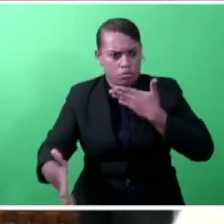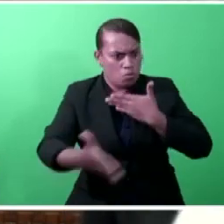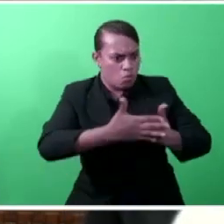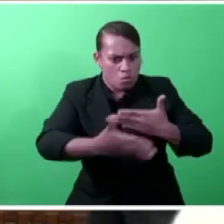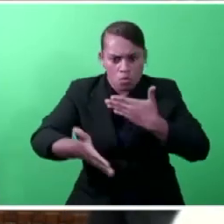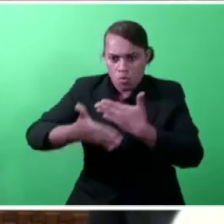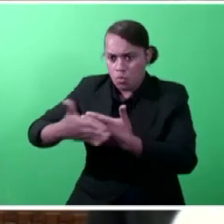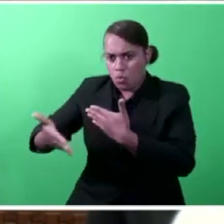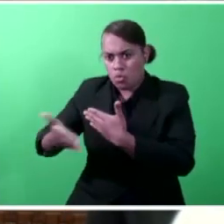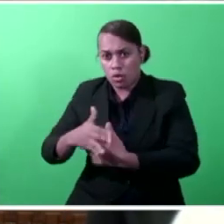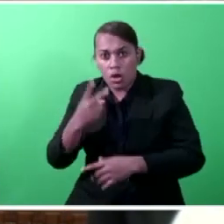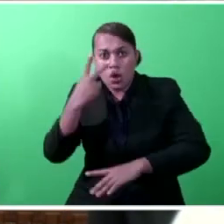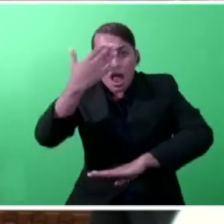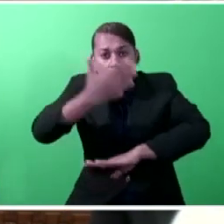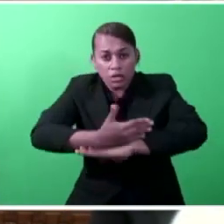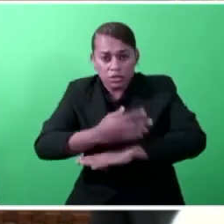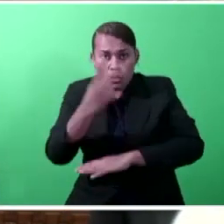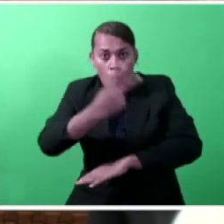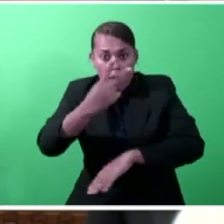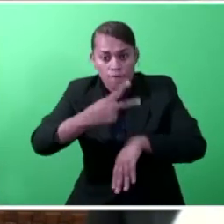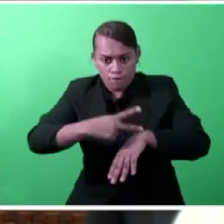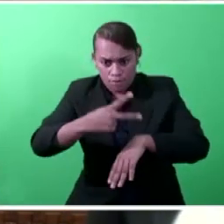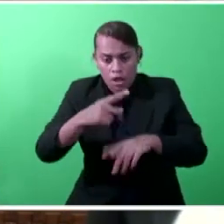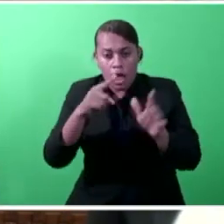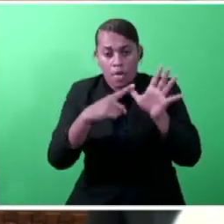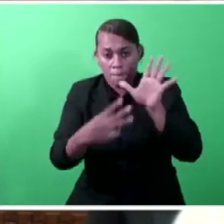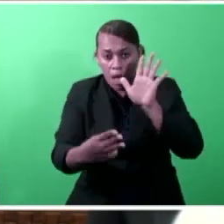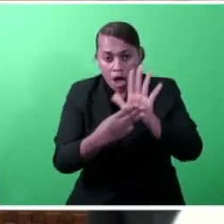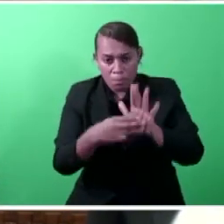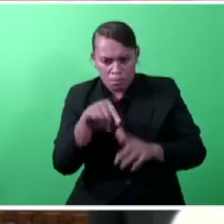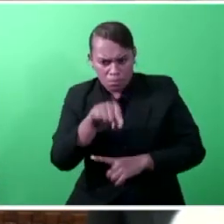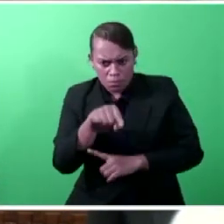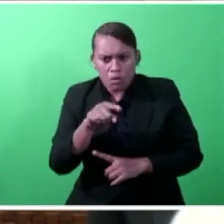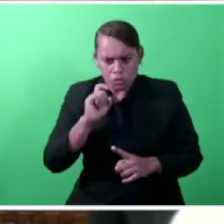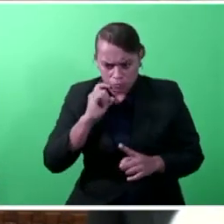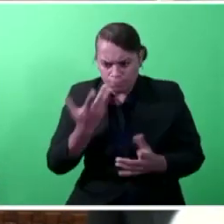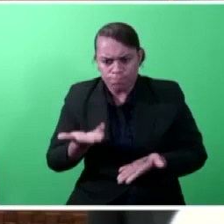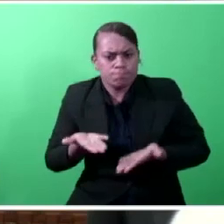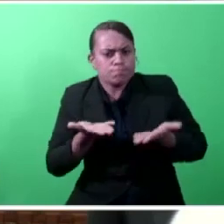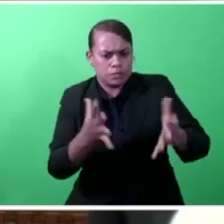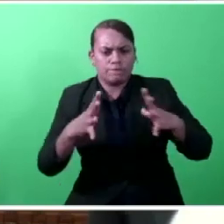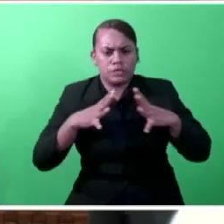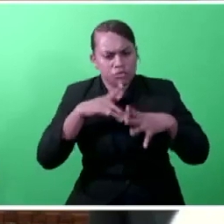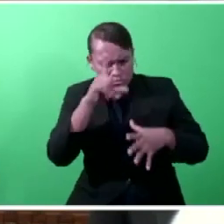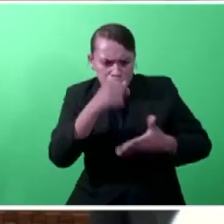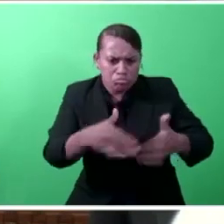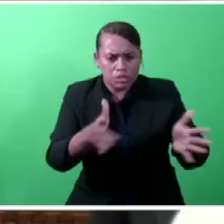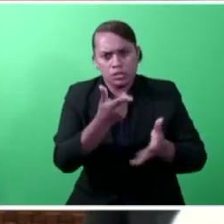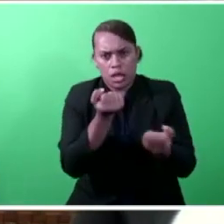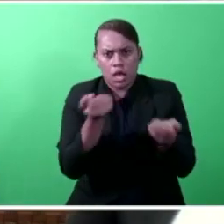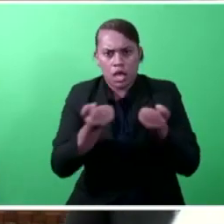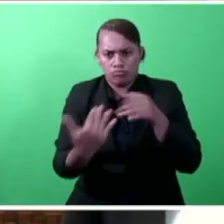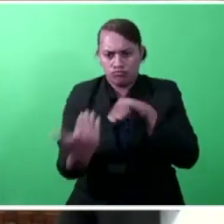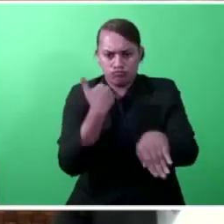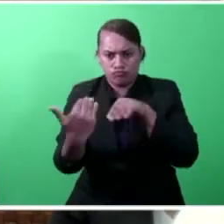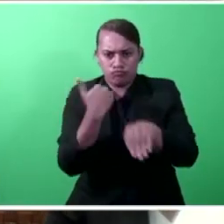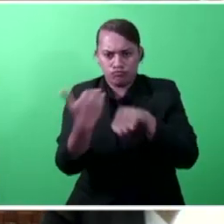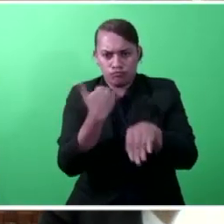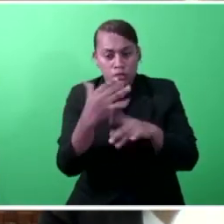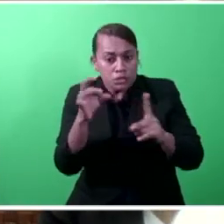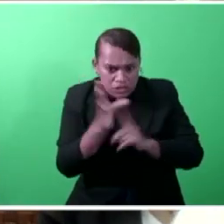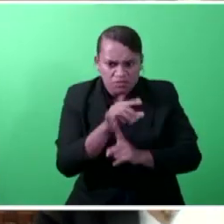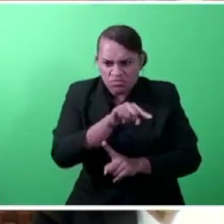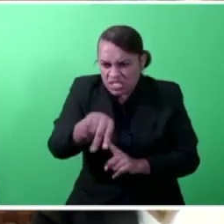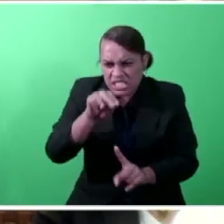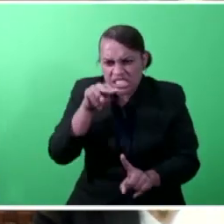12 midnight after clearance was obtained from the Fiji Roads Authority. This action was necessary because public safety